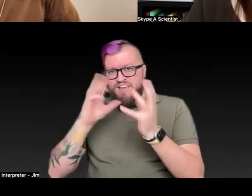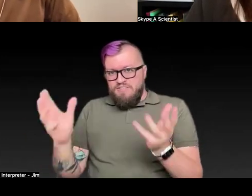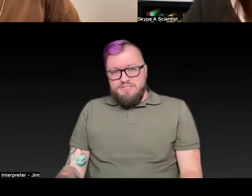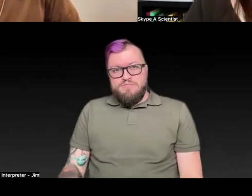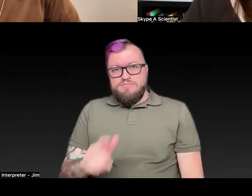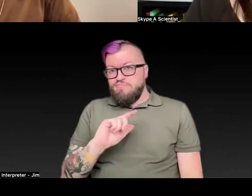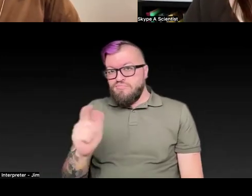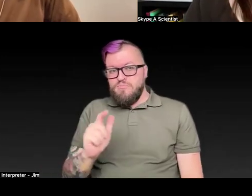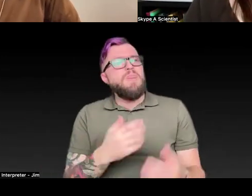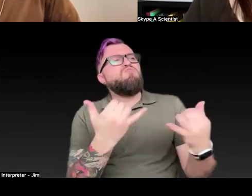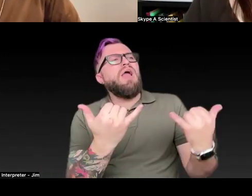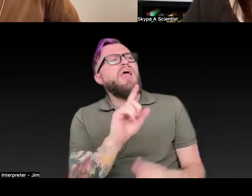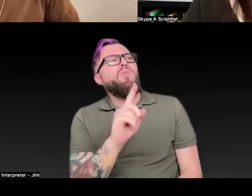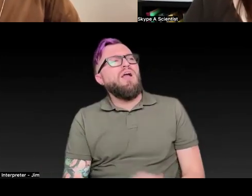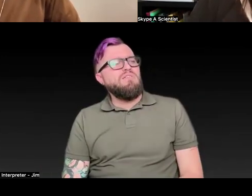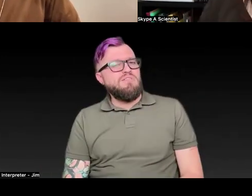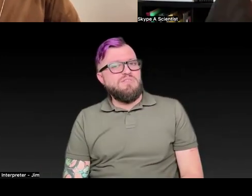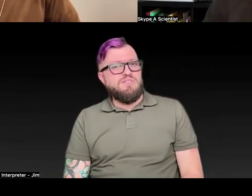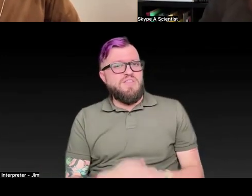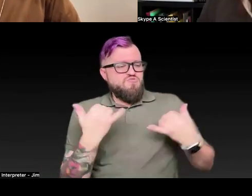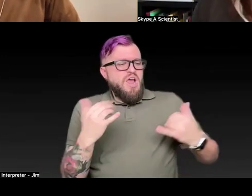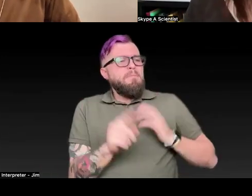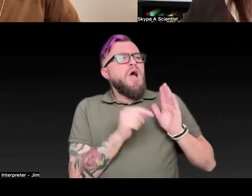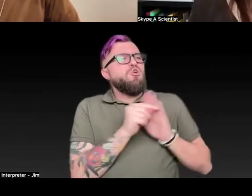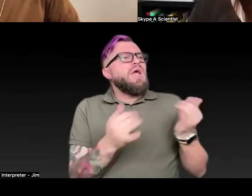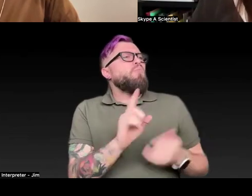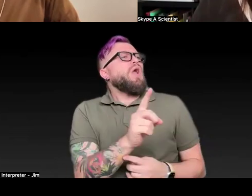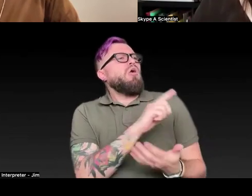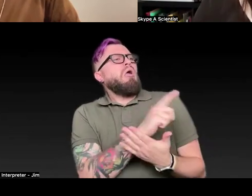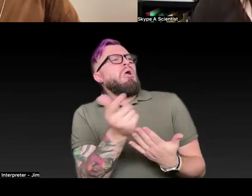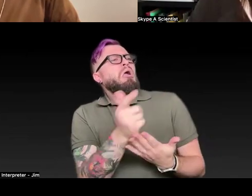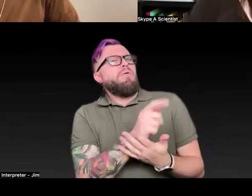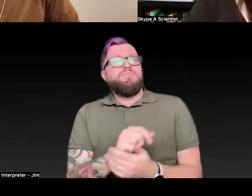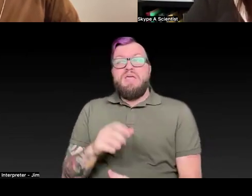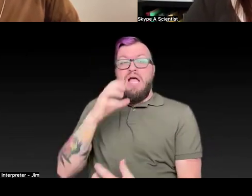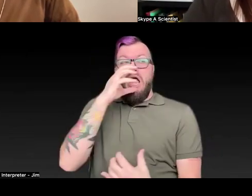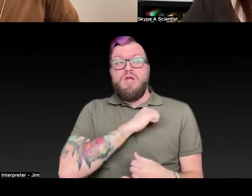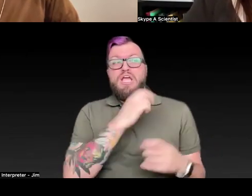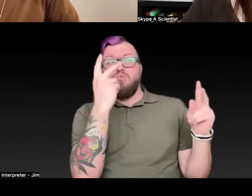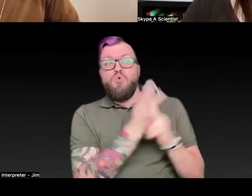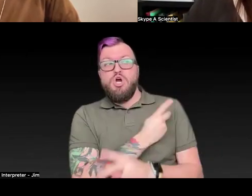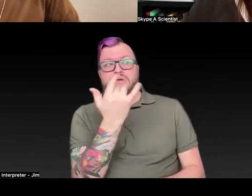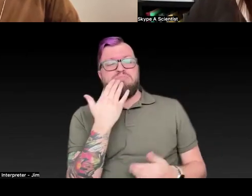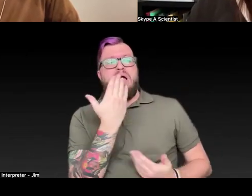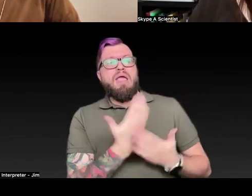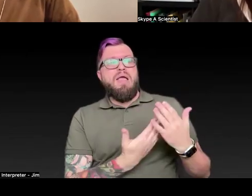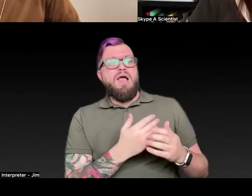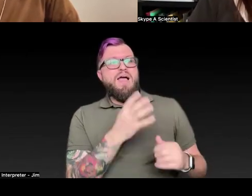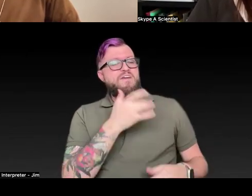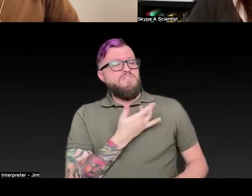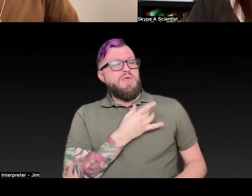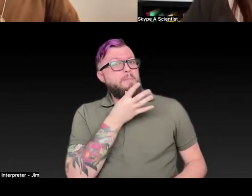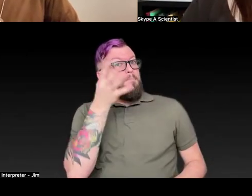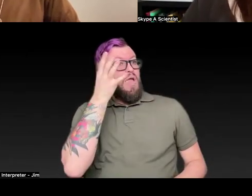right now? It like if you were to Um, guess. I would guess worse because I feel like my parents' generation all